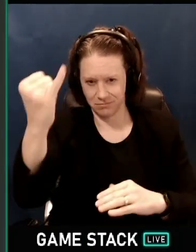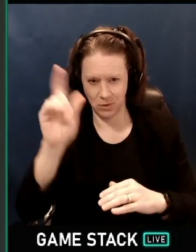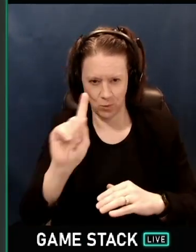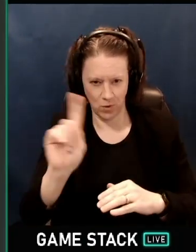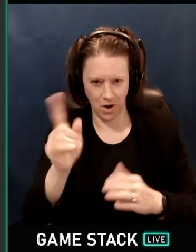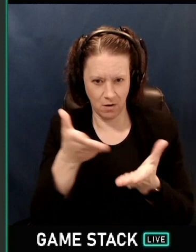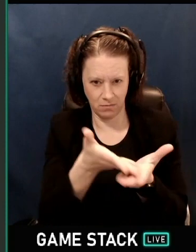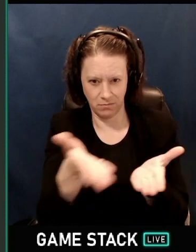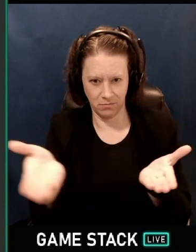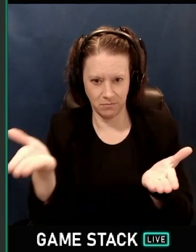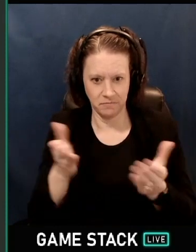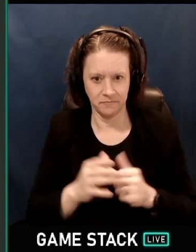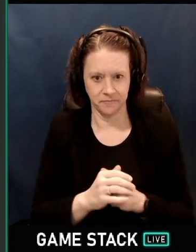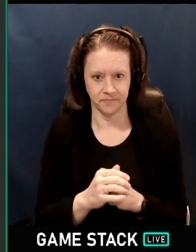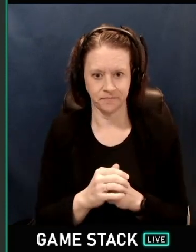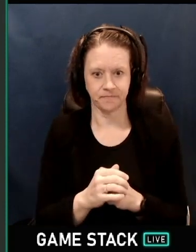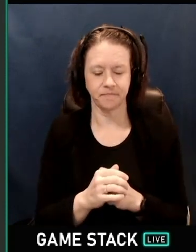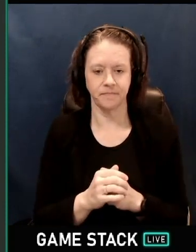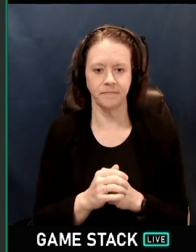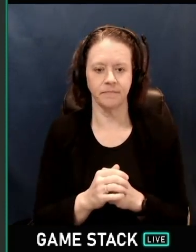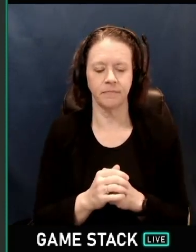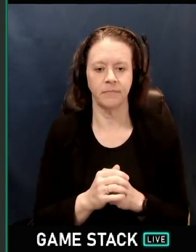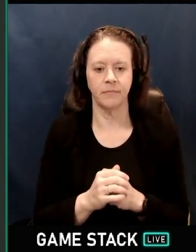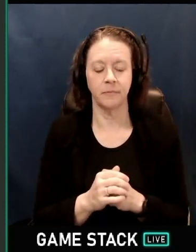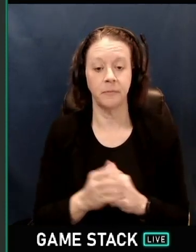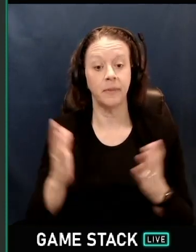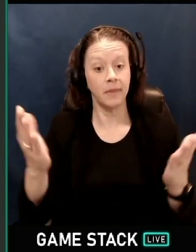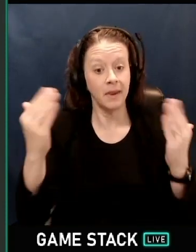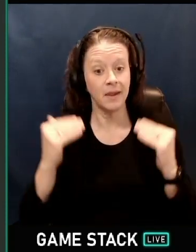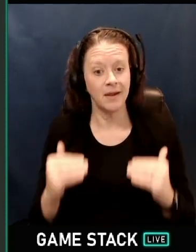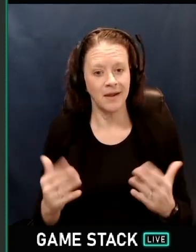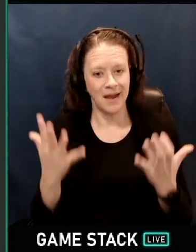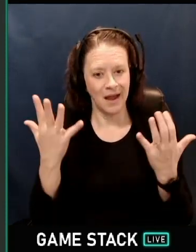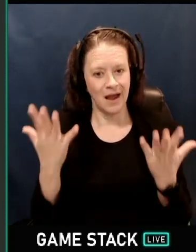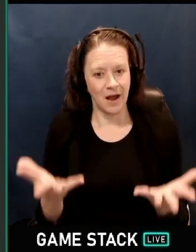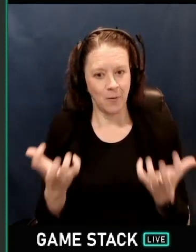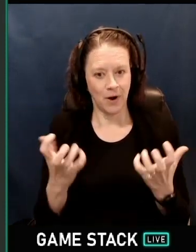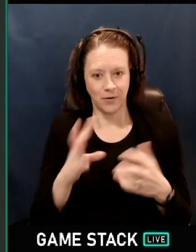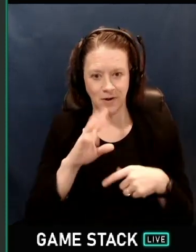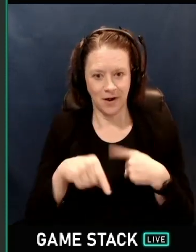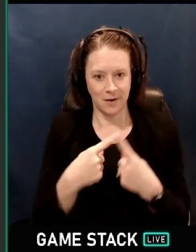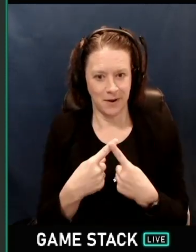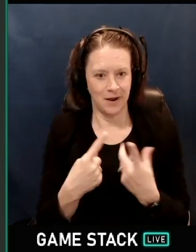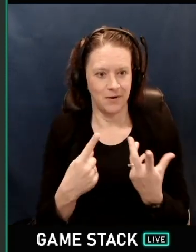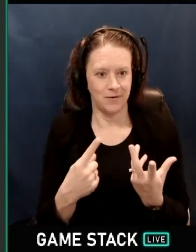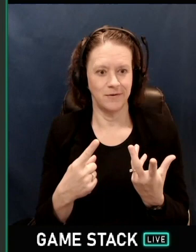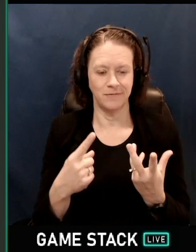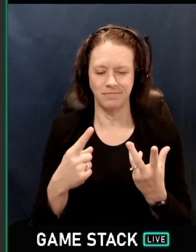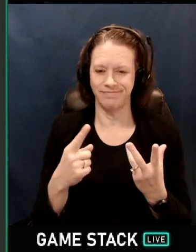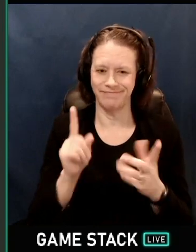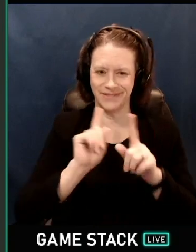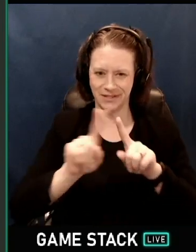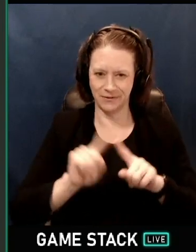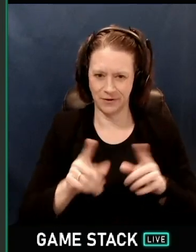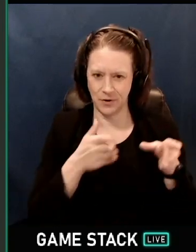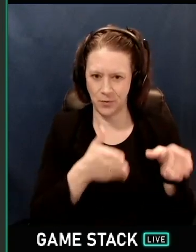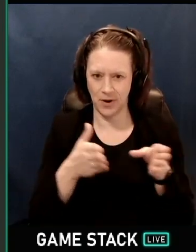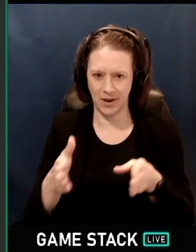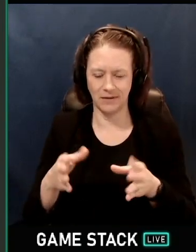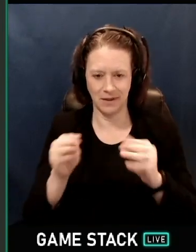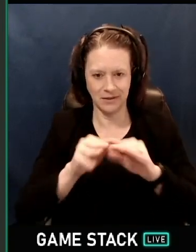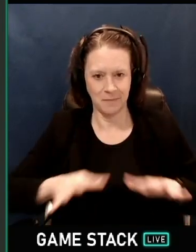So let's take a look at and talk about the different ways that spatial sound can